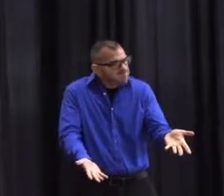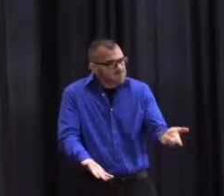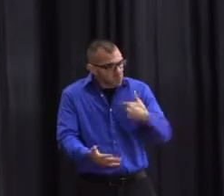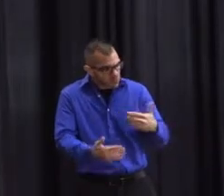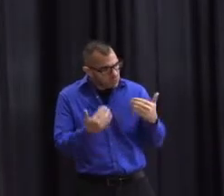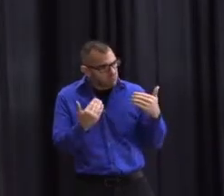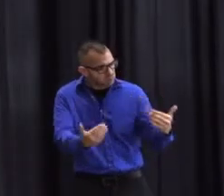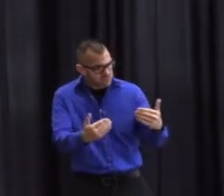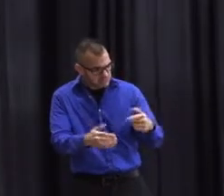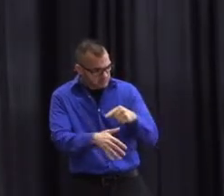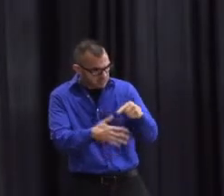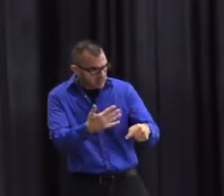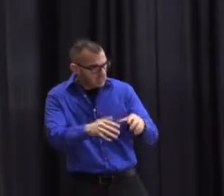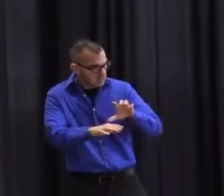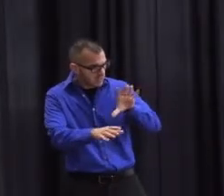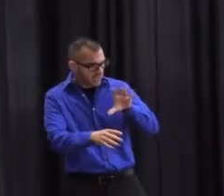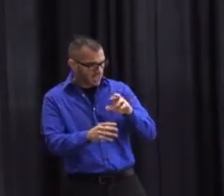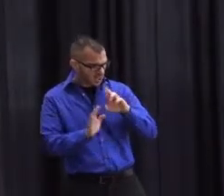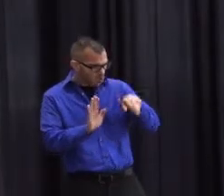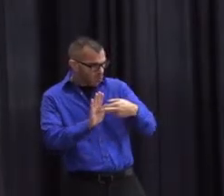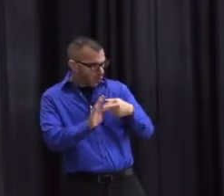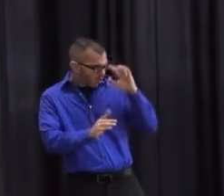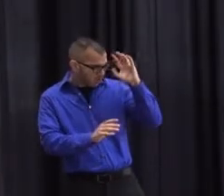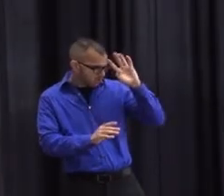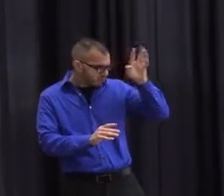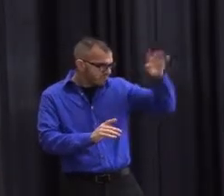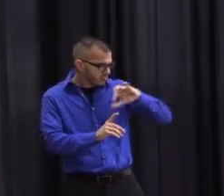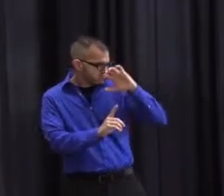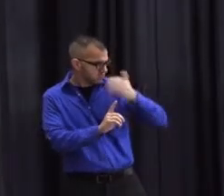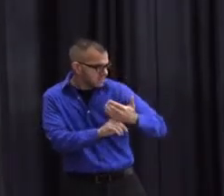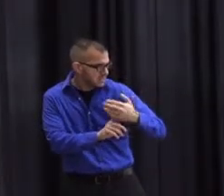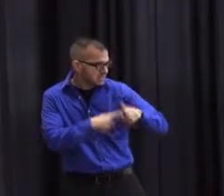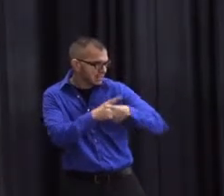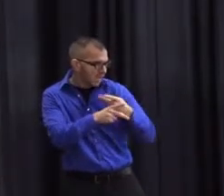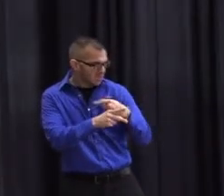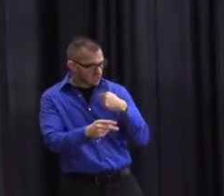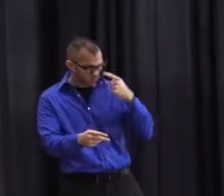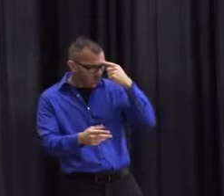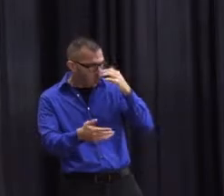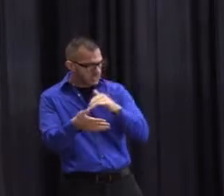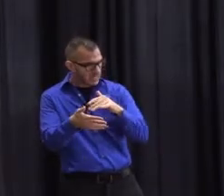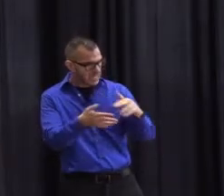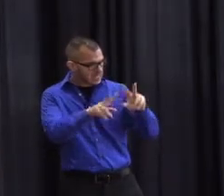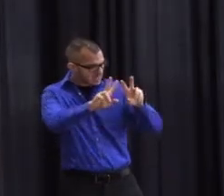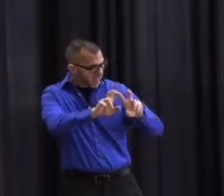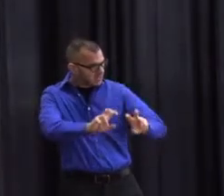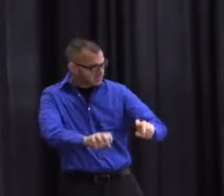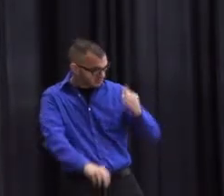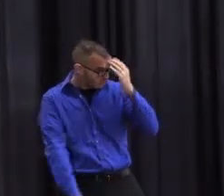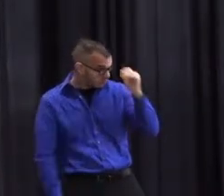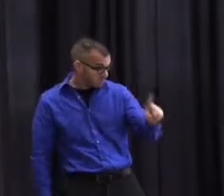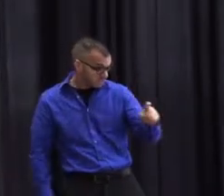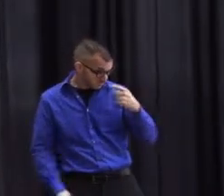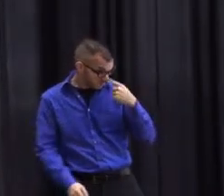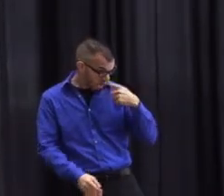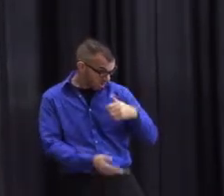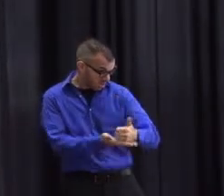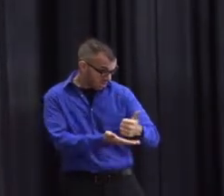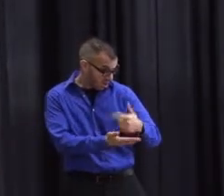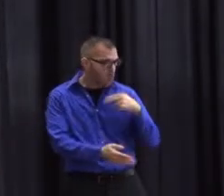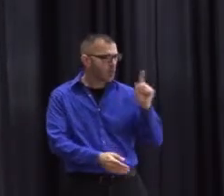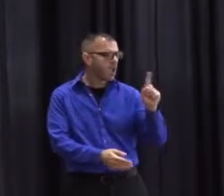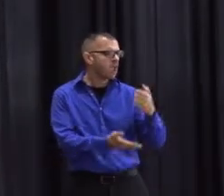do this kind of role-playing thing or this kind of case study analysis. Can you help me to find